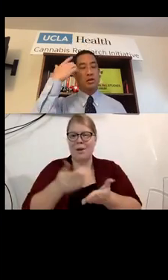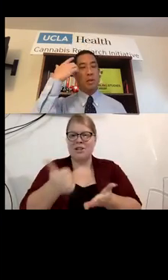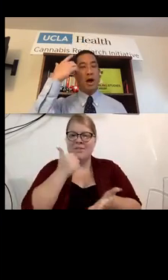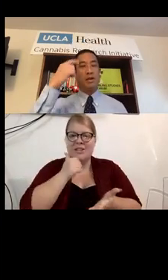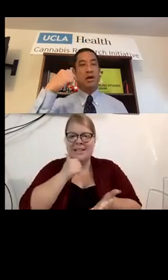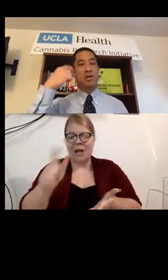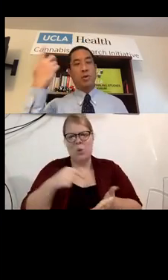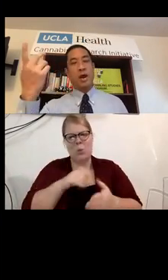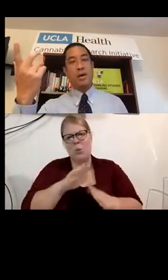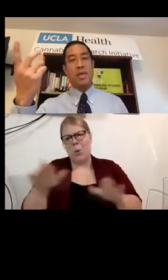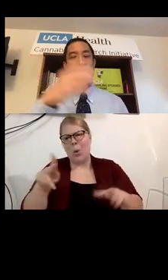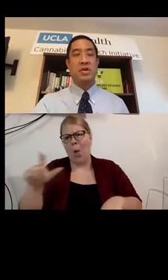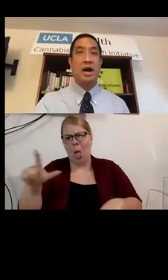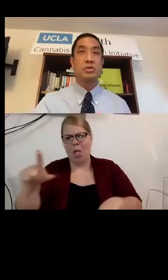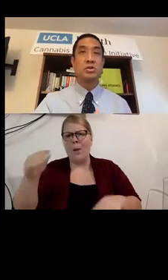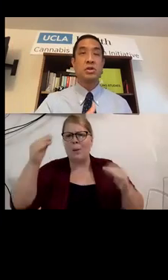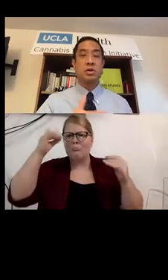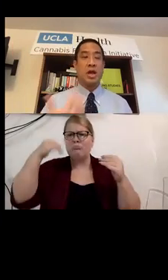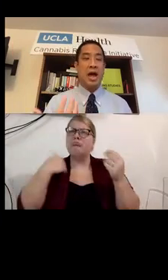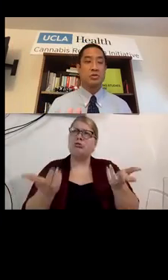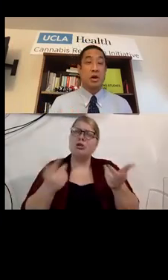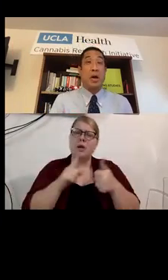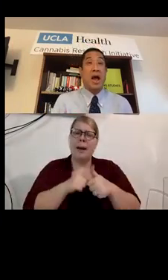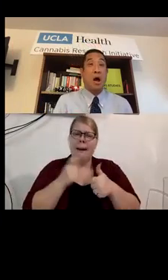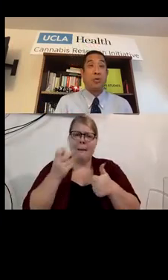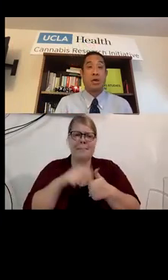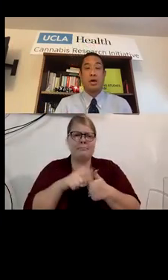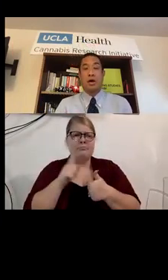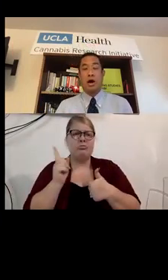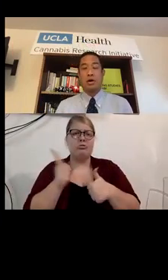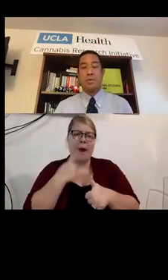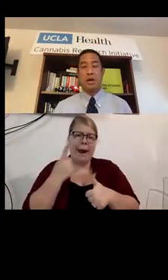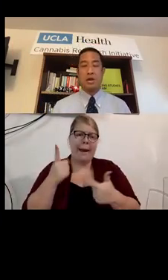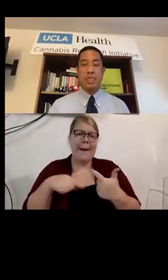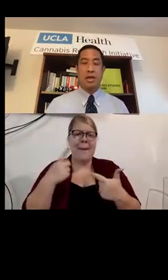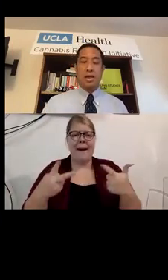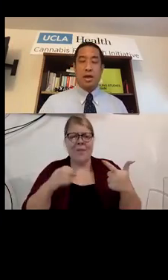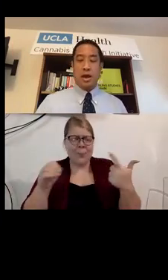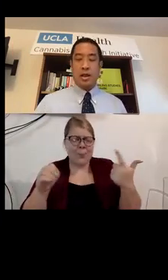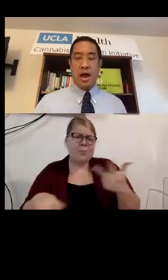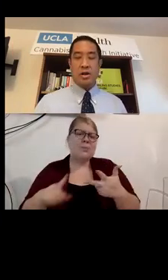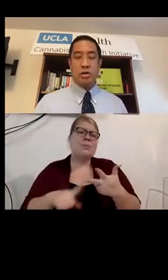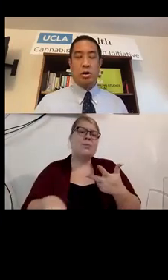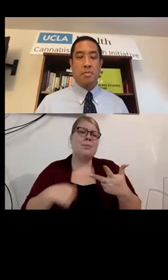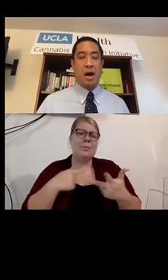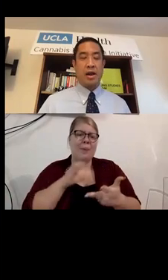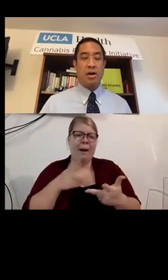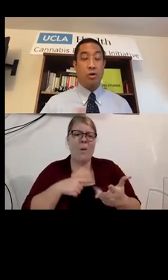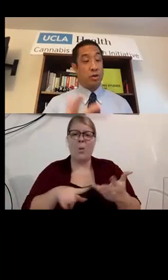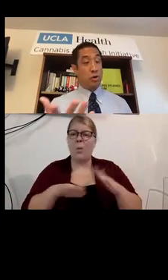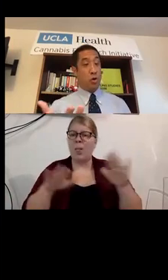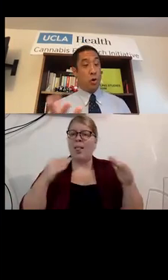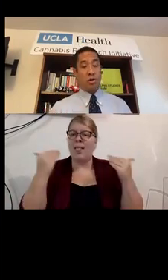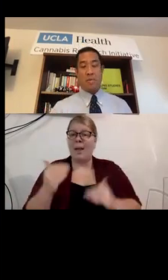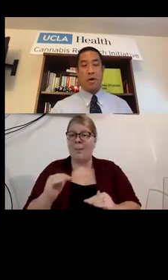Think in your mind, a gram, half an ounce, a pound, unlimited. And the actual amount, and I don't know